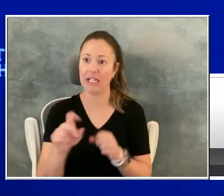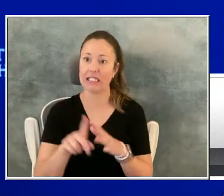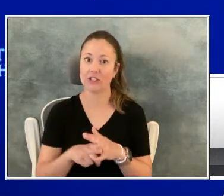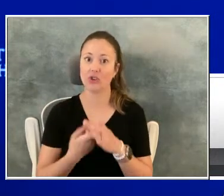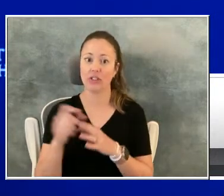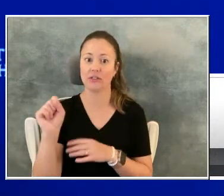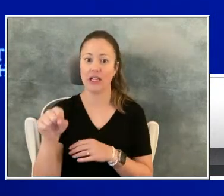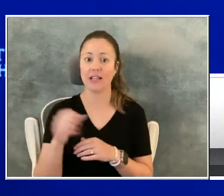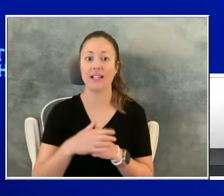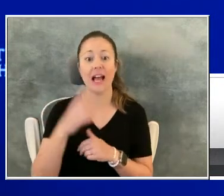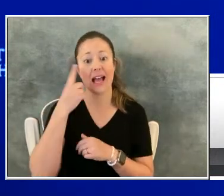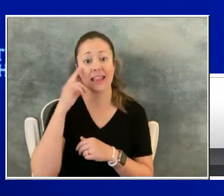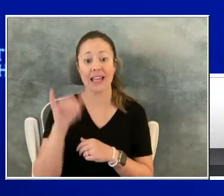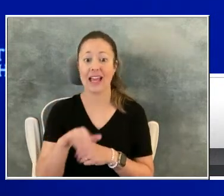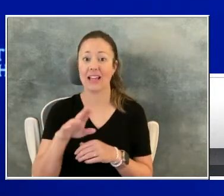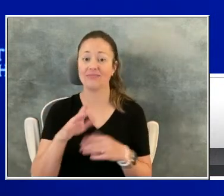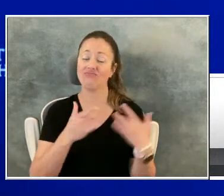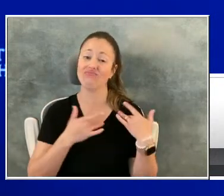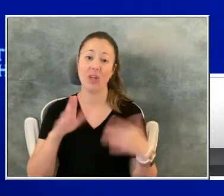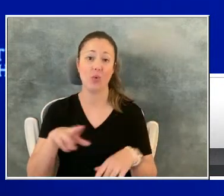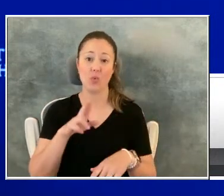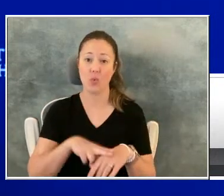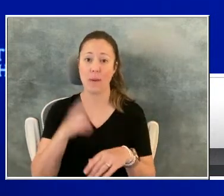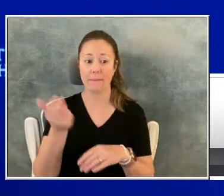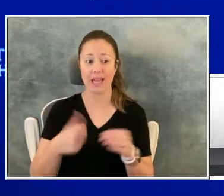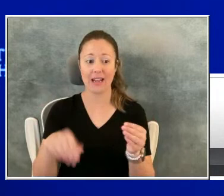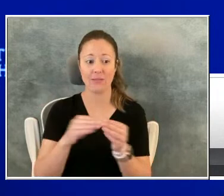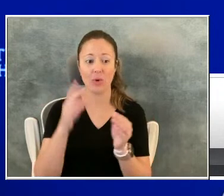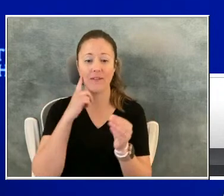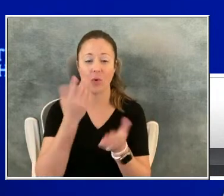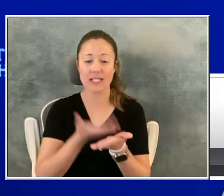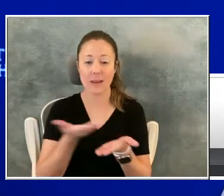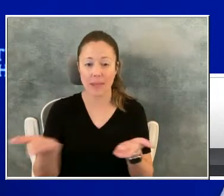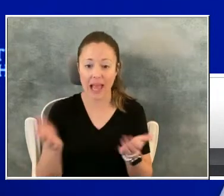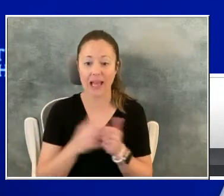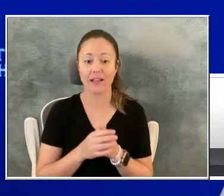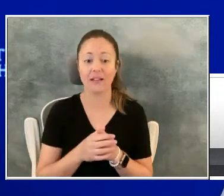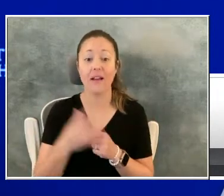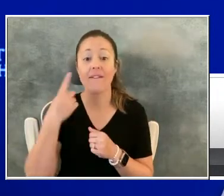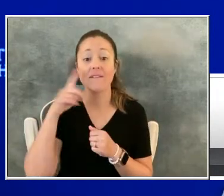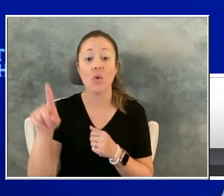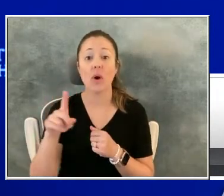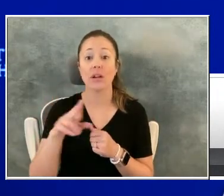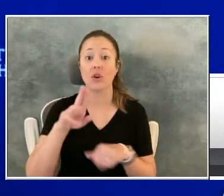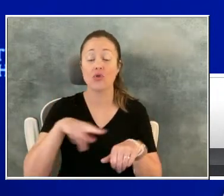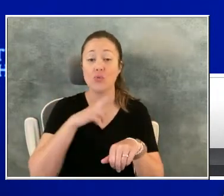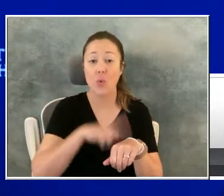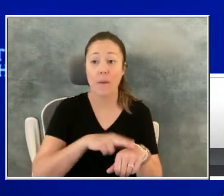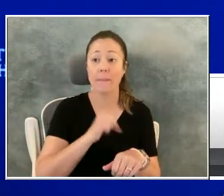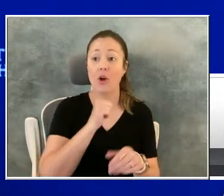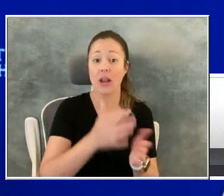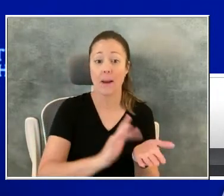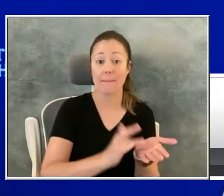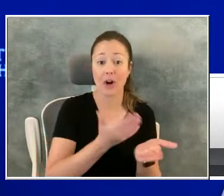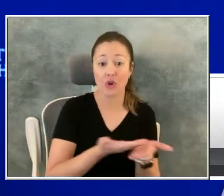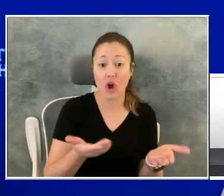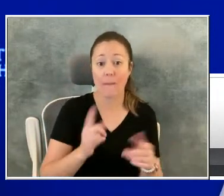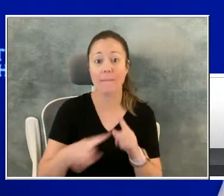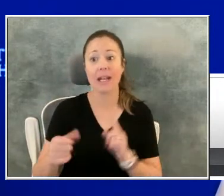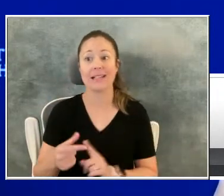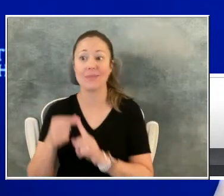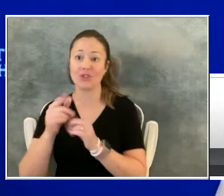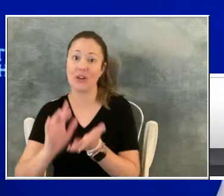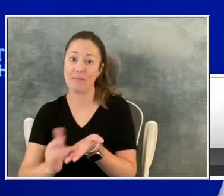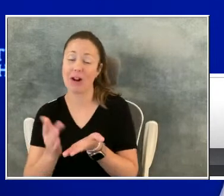just the norm anymore with supply, whether that's for normal non-medical goods, but especially medical goods. We've seen